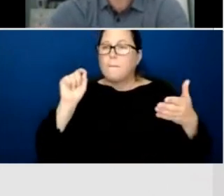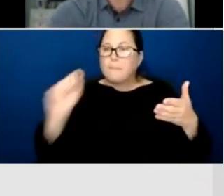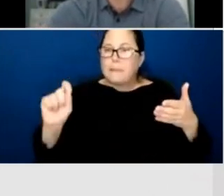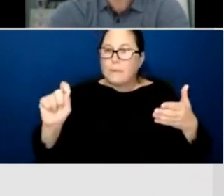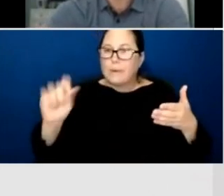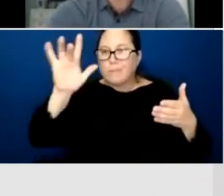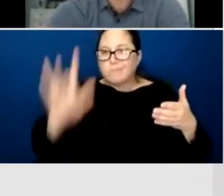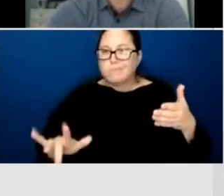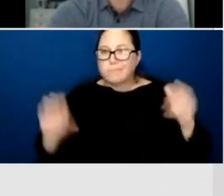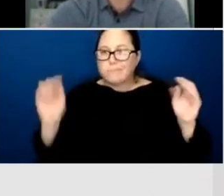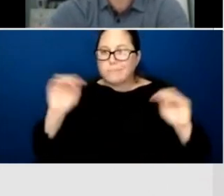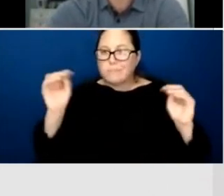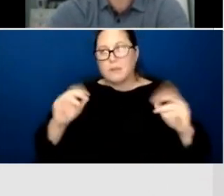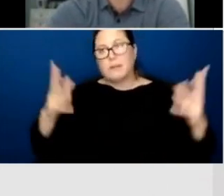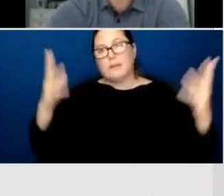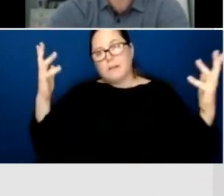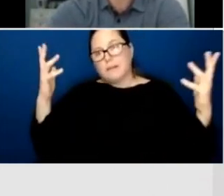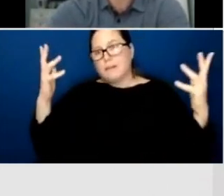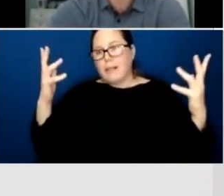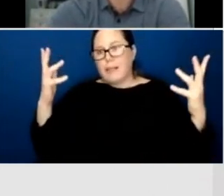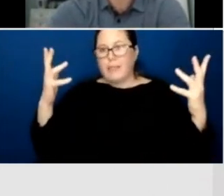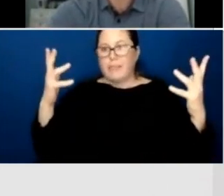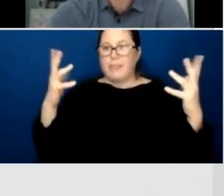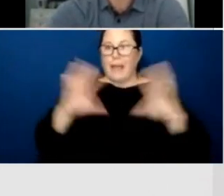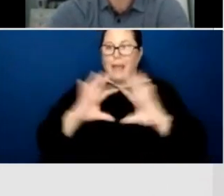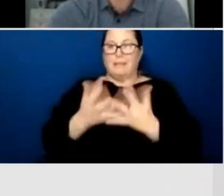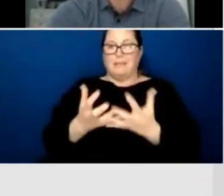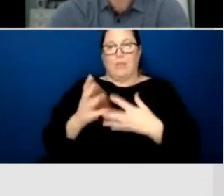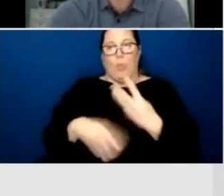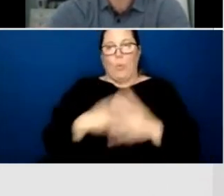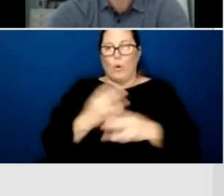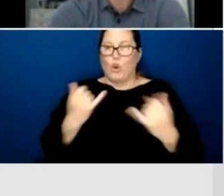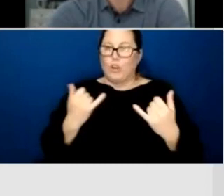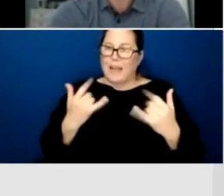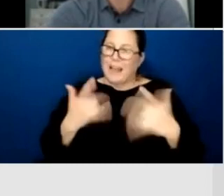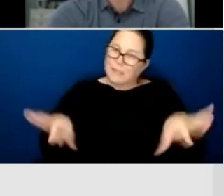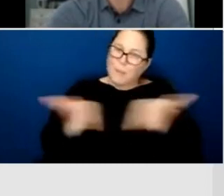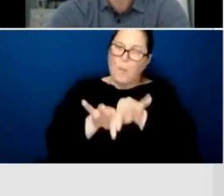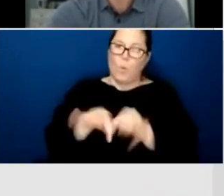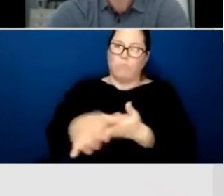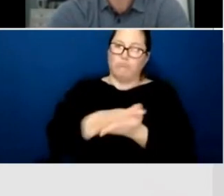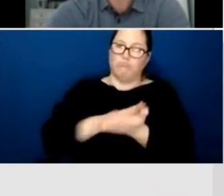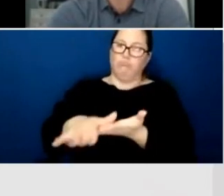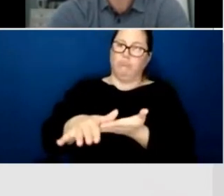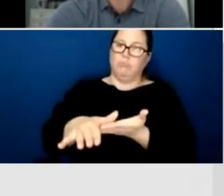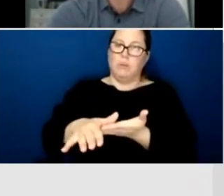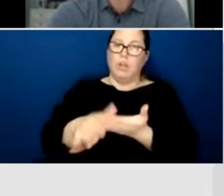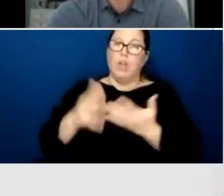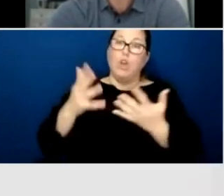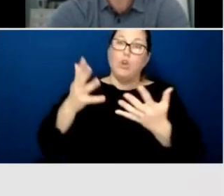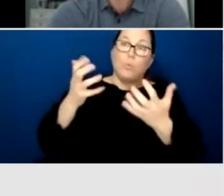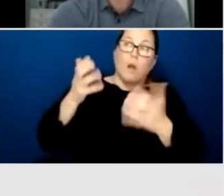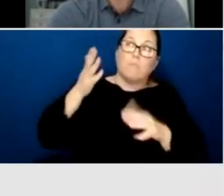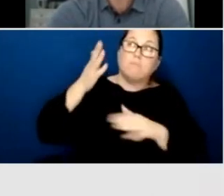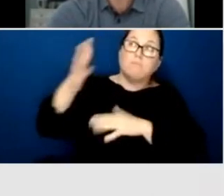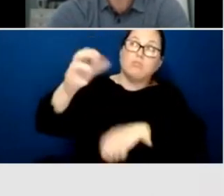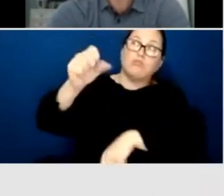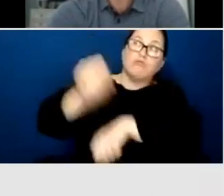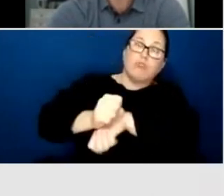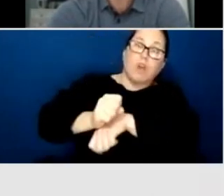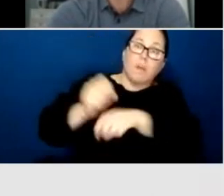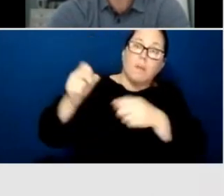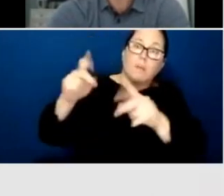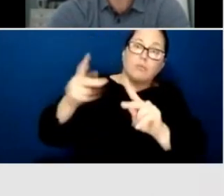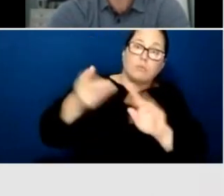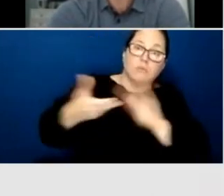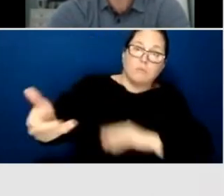where we are. It's where the world has become, but we have to clean it up when we're communicating for opportunities. Now, what I want you all to do, and I'm gonna get my chat up and